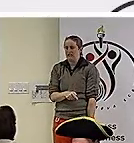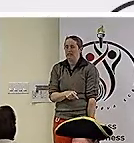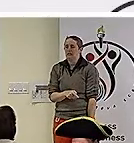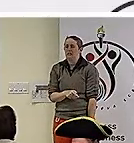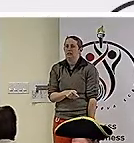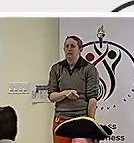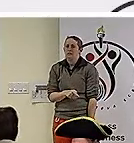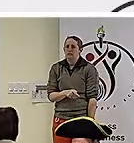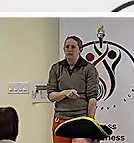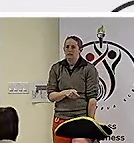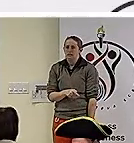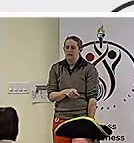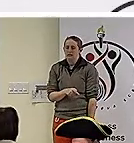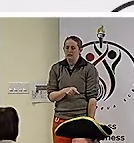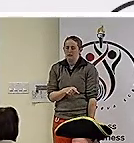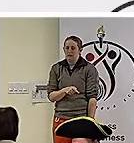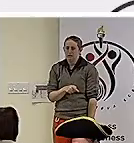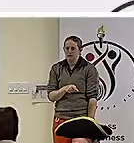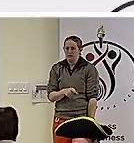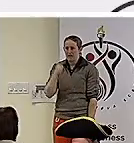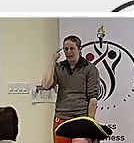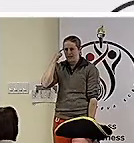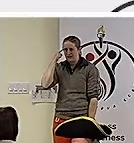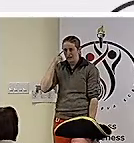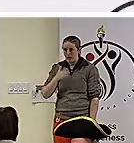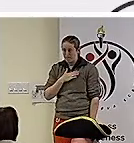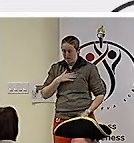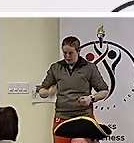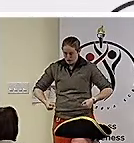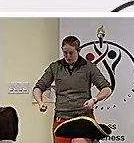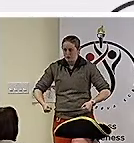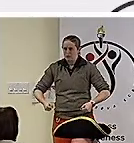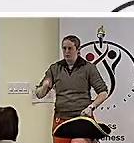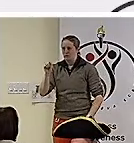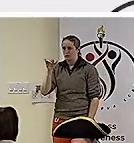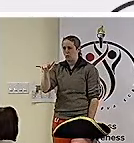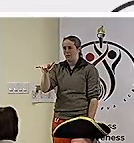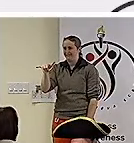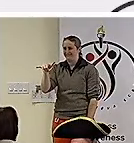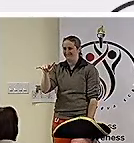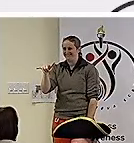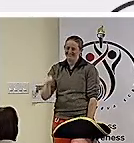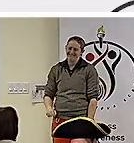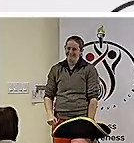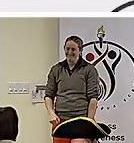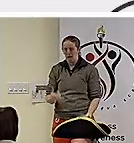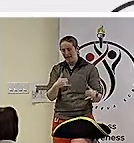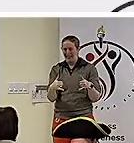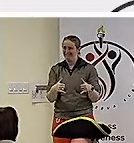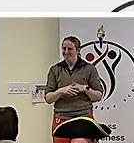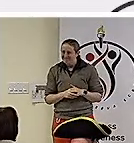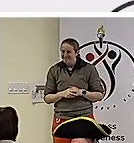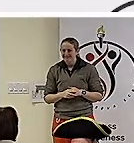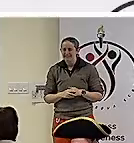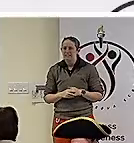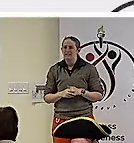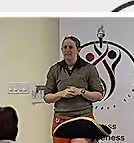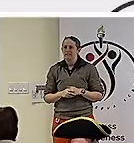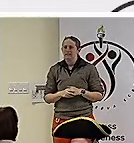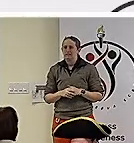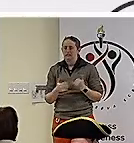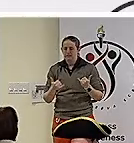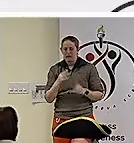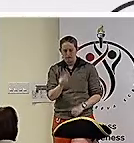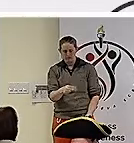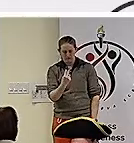he was thinking that my crutches were a toy, so he'd play with them, but now he's really, he looks at me and